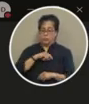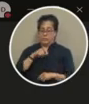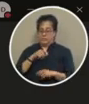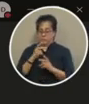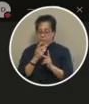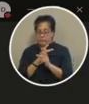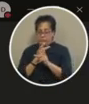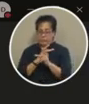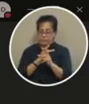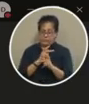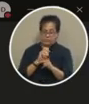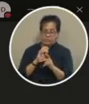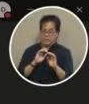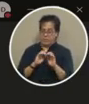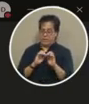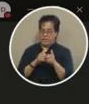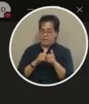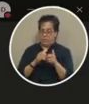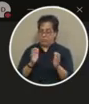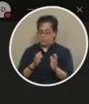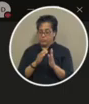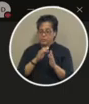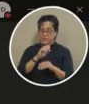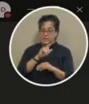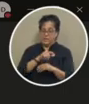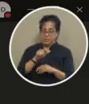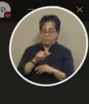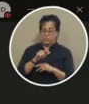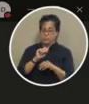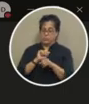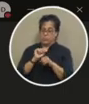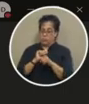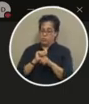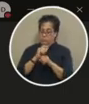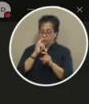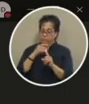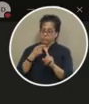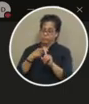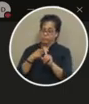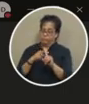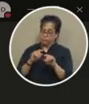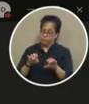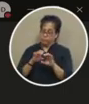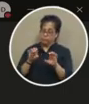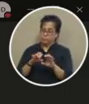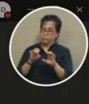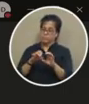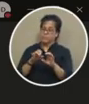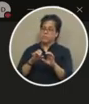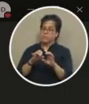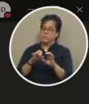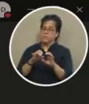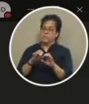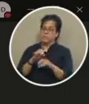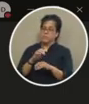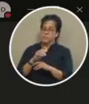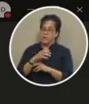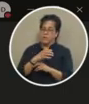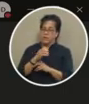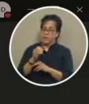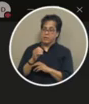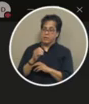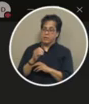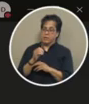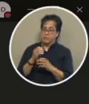way to encourage landlords and tenants to work constructively, to work creatively if necessary,